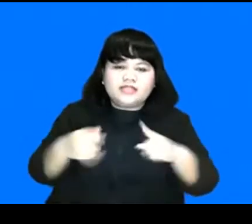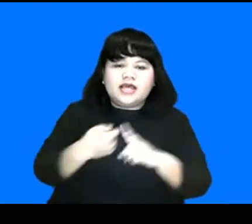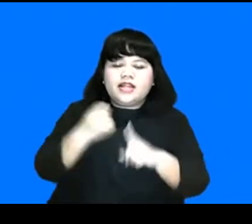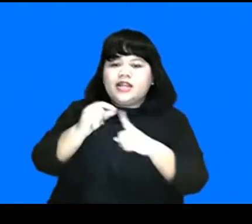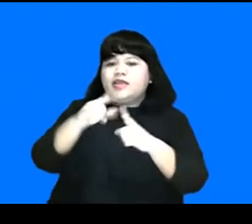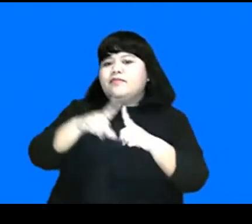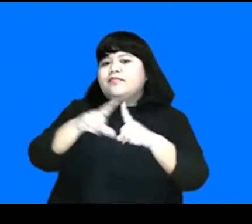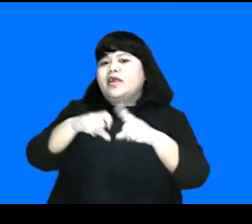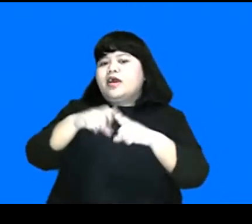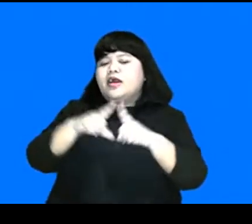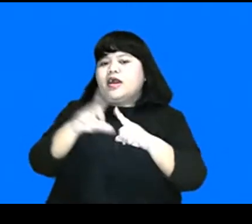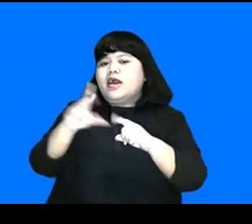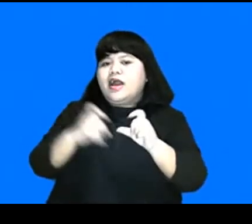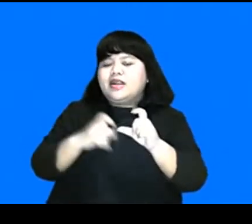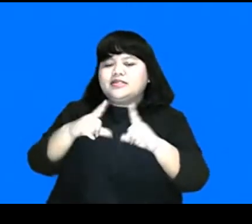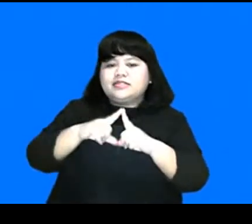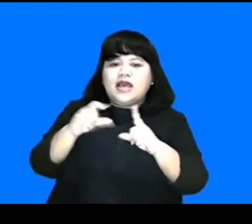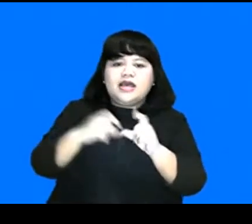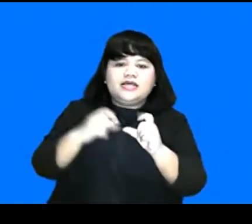and from INSAP.